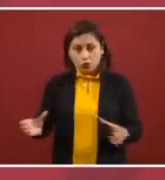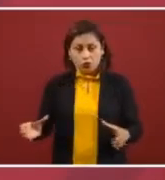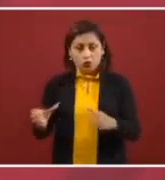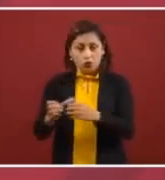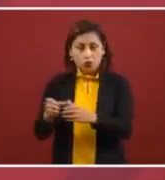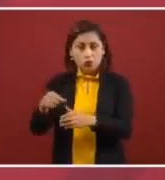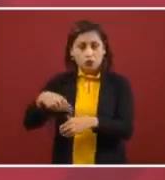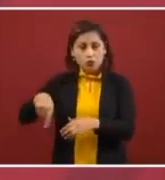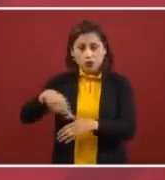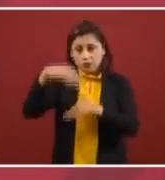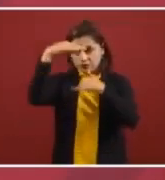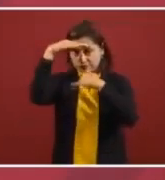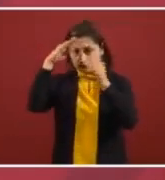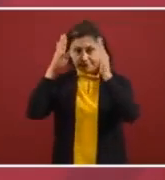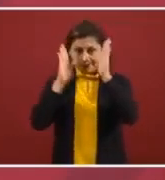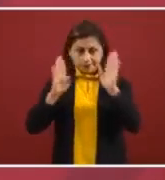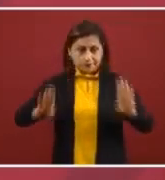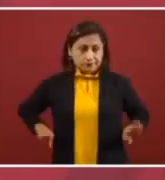the conservatives,